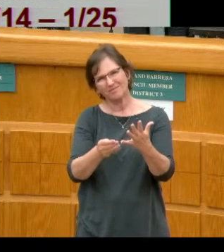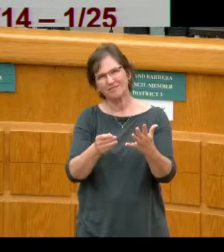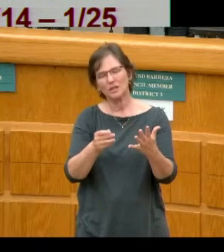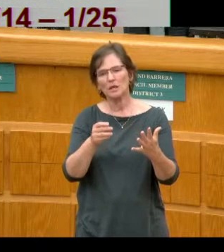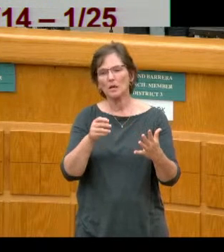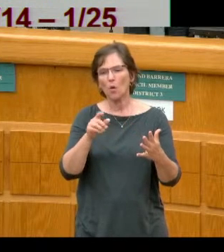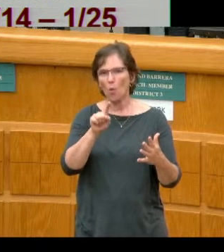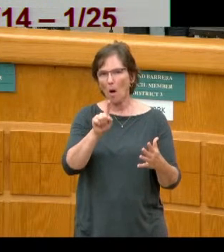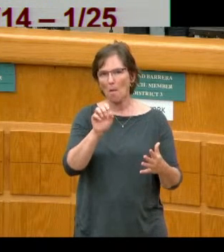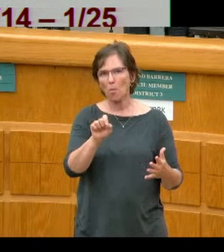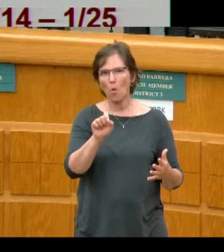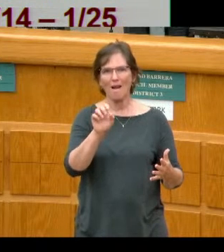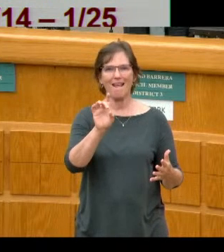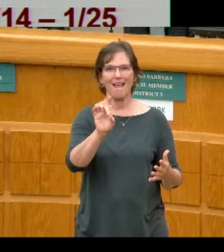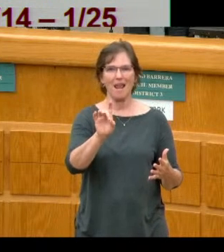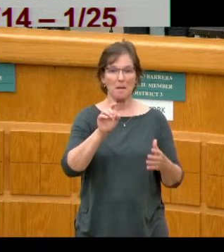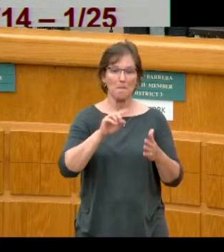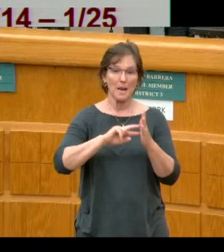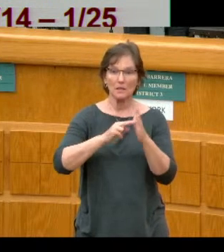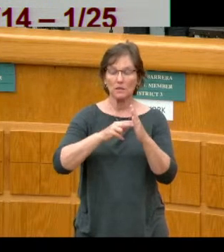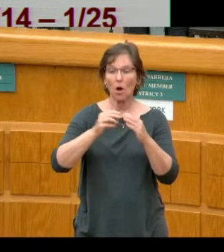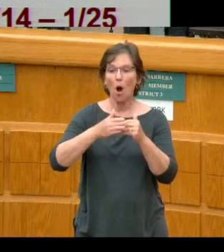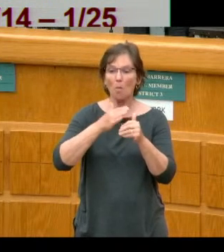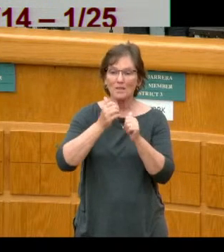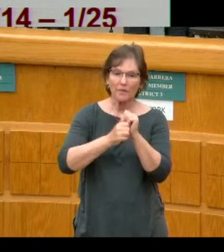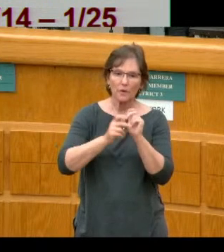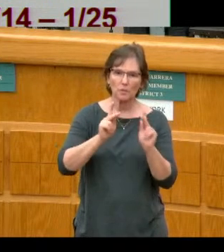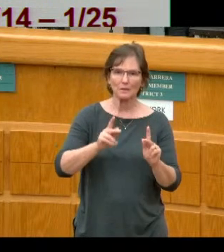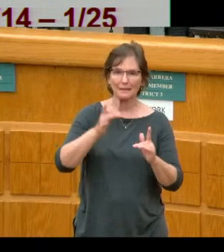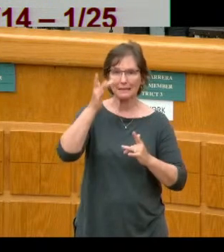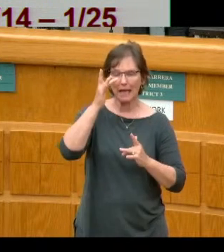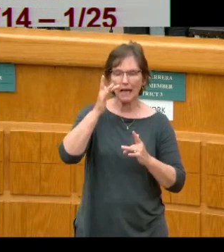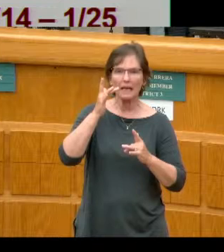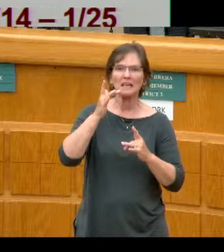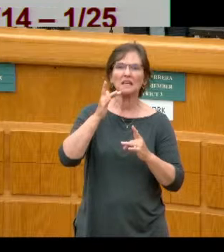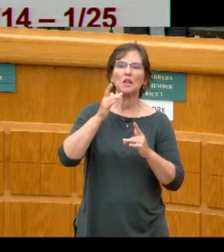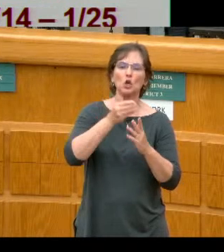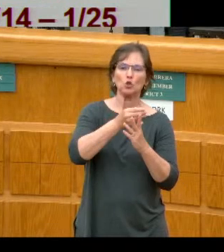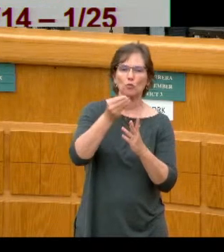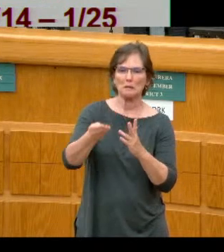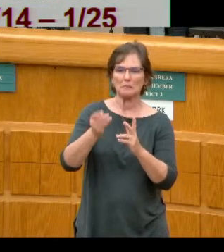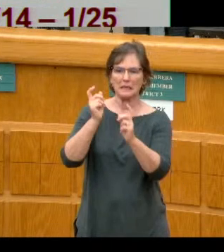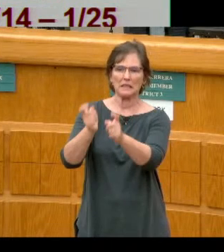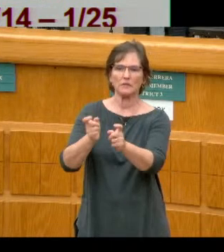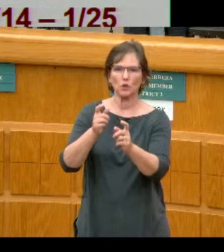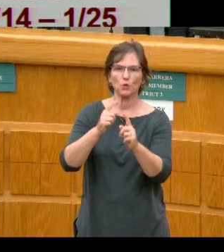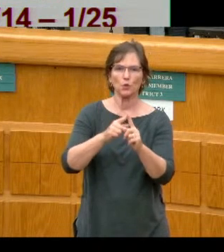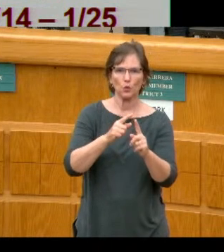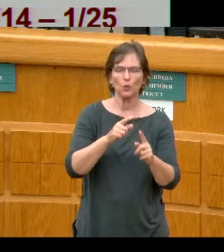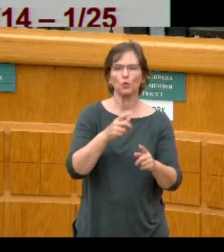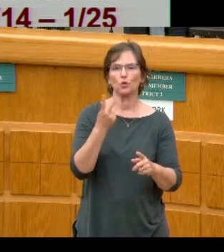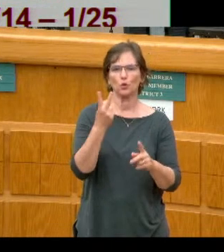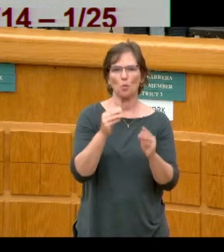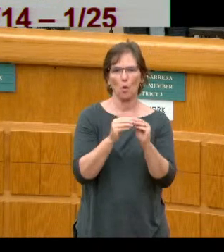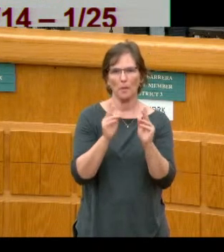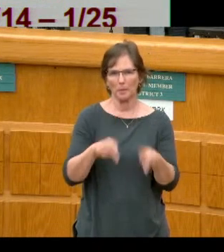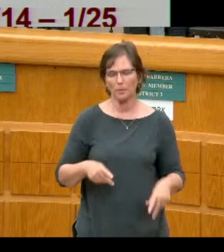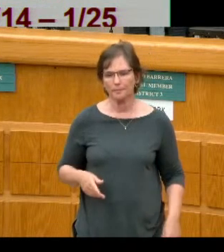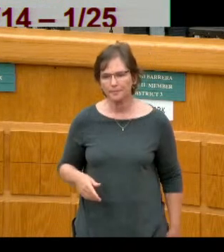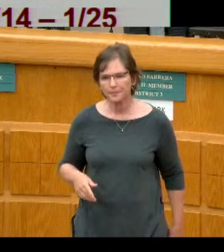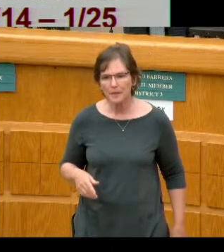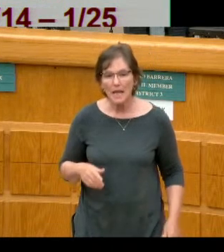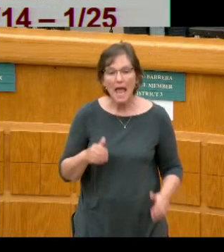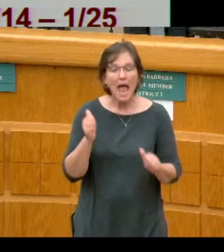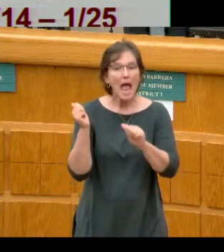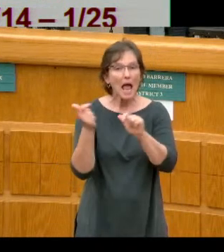is how many people on average get sick from another person who had COVID. So if somebody gets COVID and they get 2